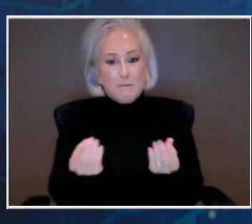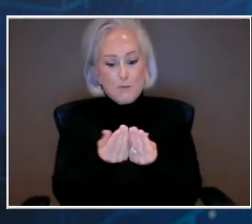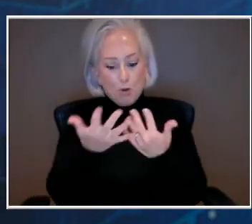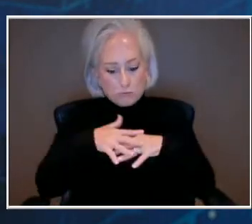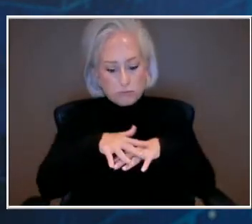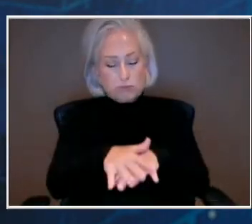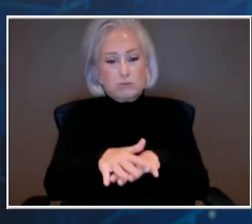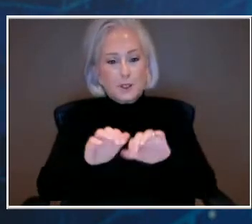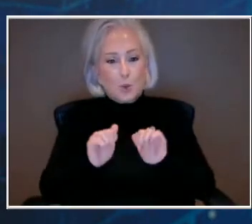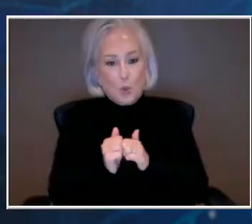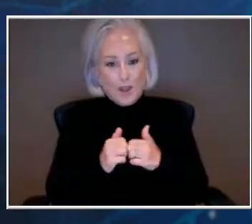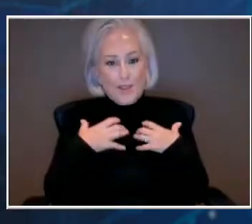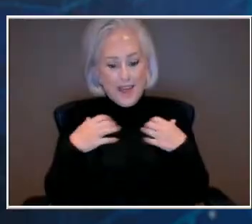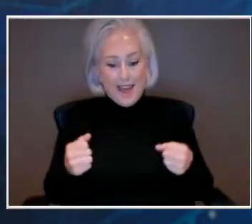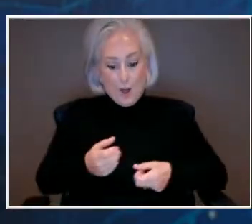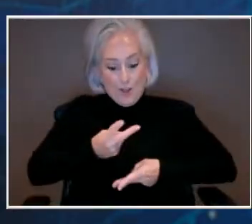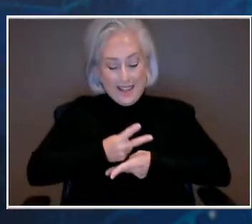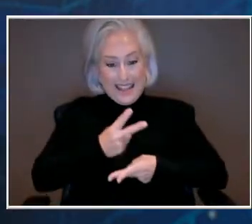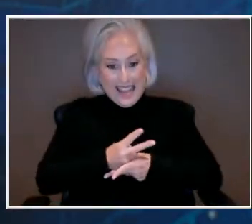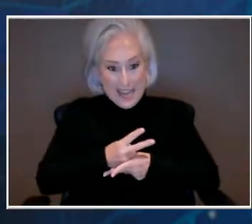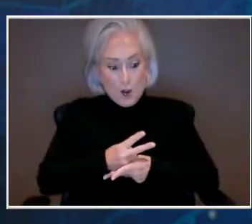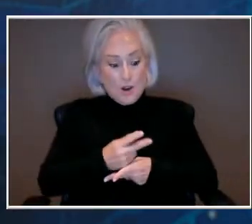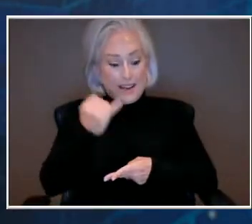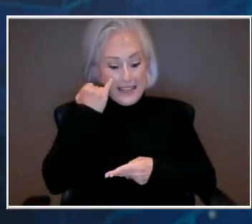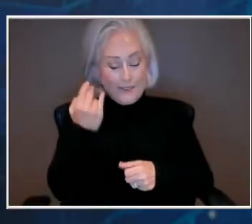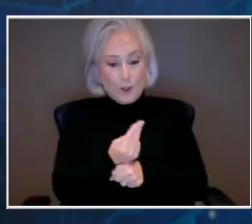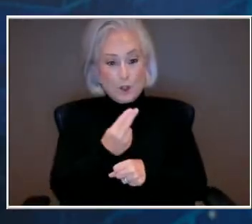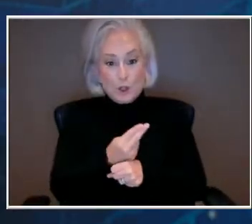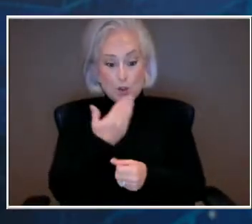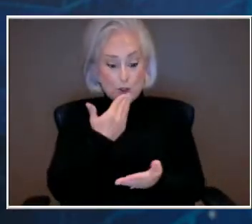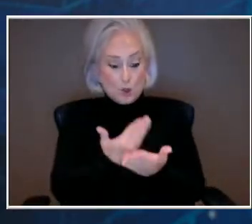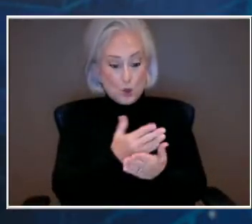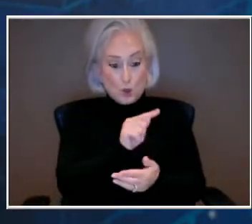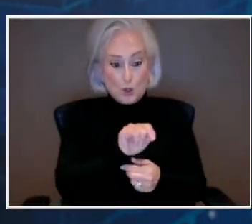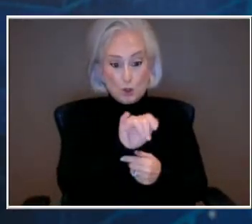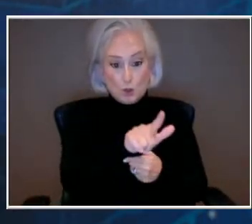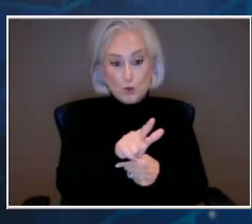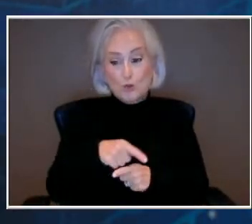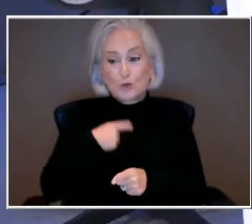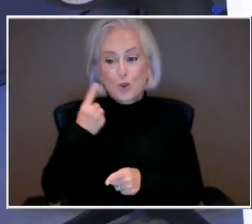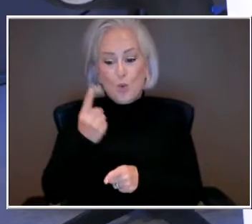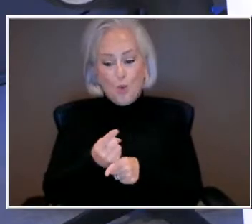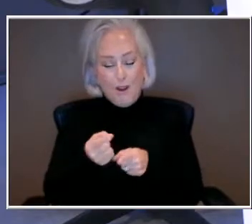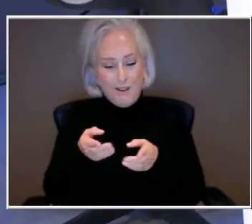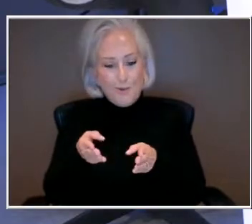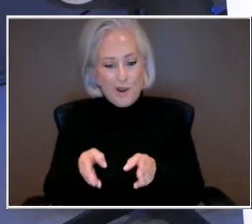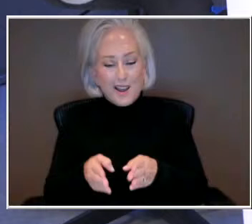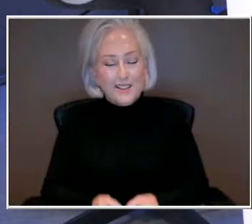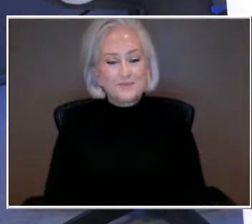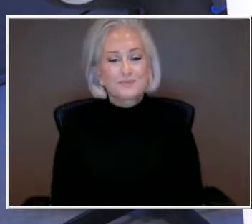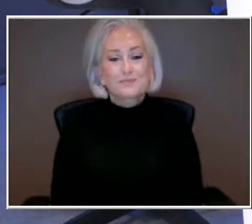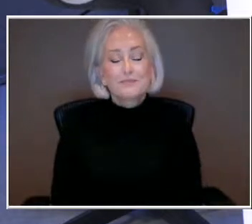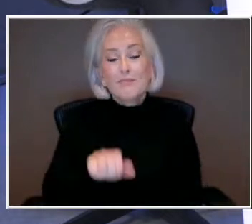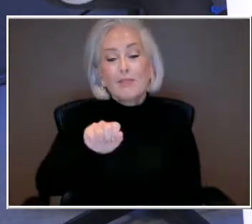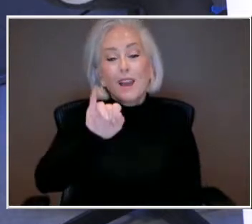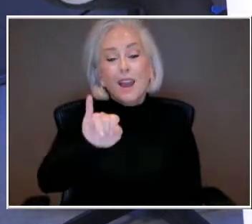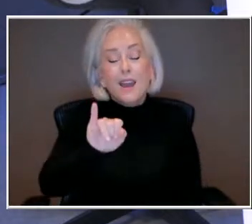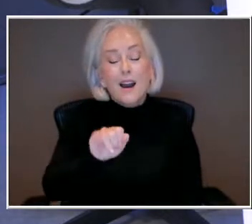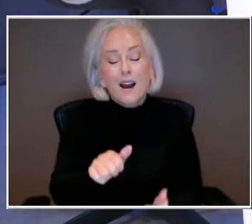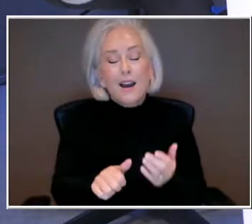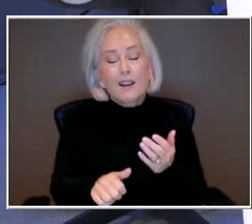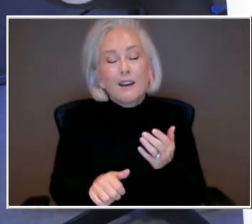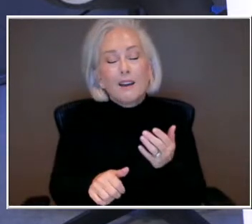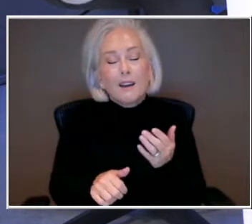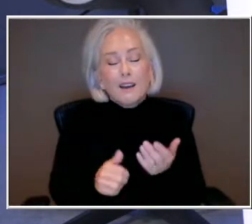delivery in the future if we use good tools and use them correctly. AI-assisted mammograms cover a broad spectrum. There are